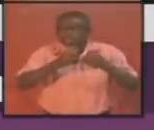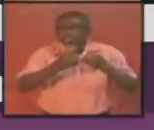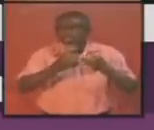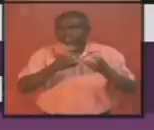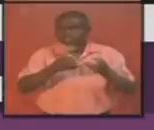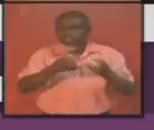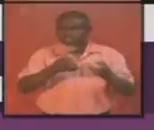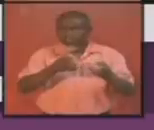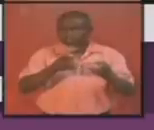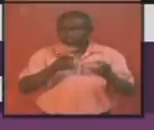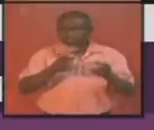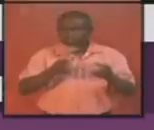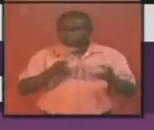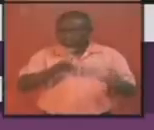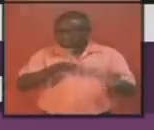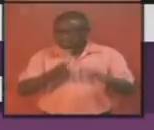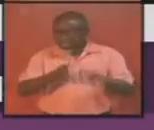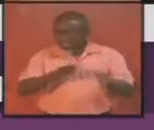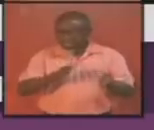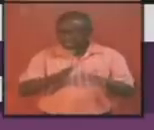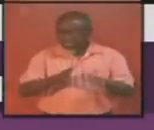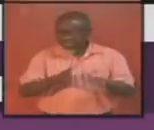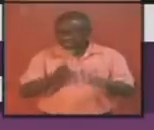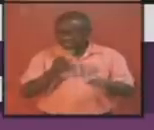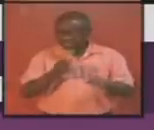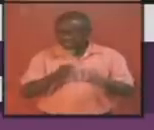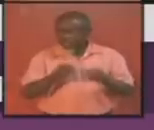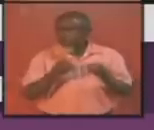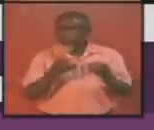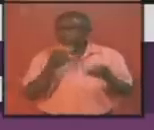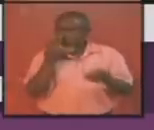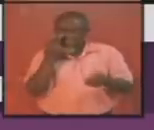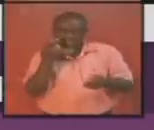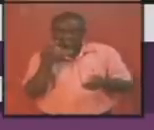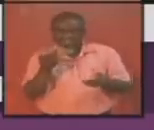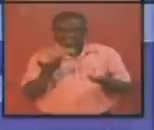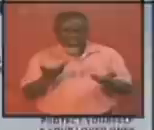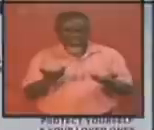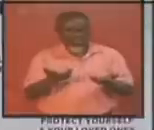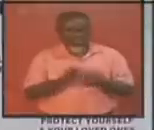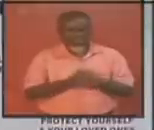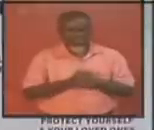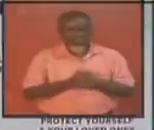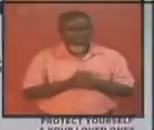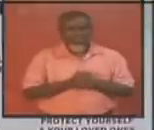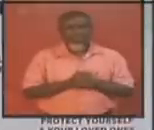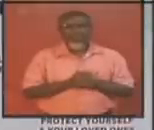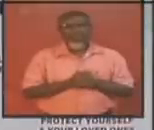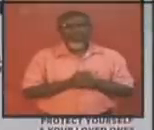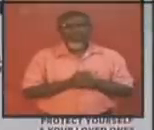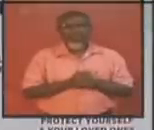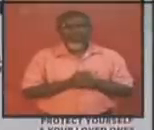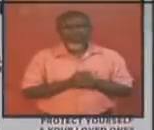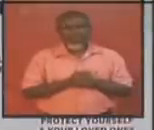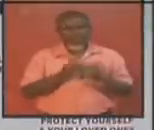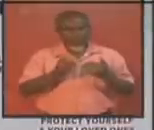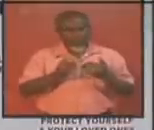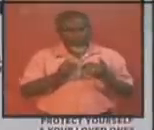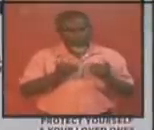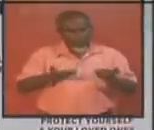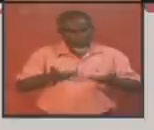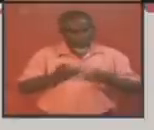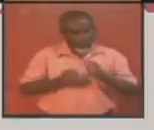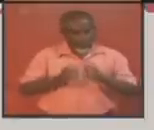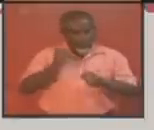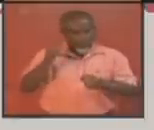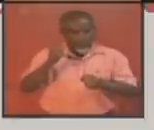widespread this might be? What kind of numbers have we been seeing? Right. So, so it relates to Trinidad is actually listed